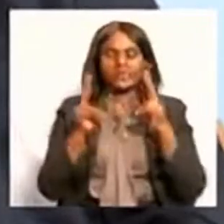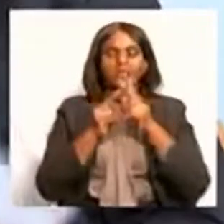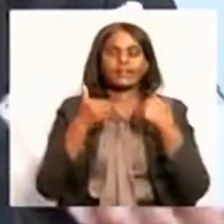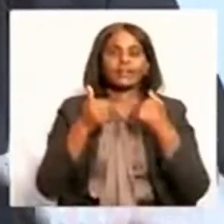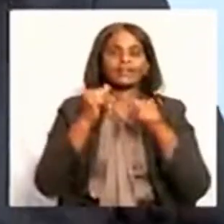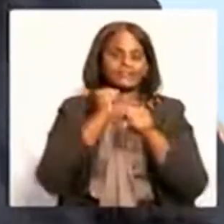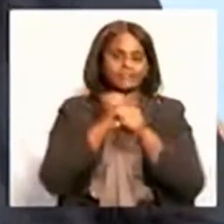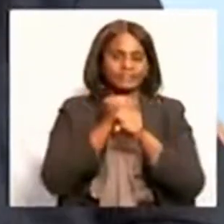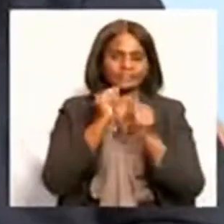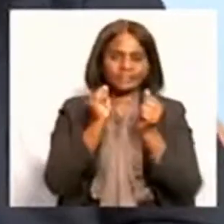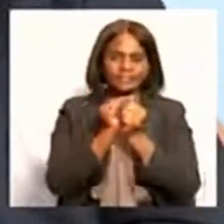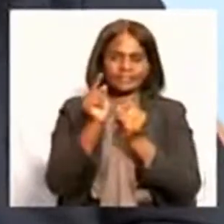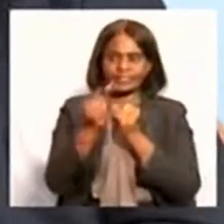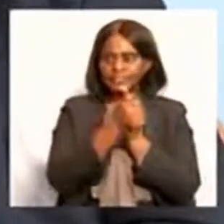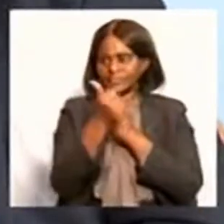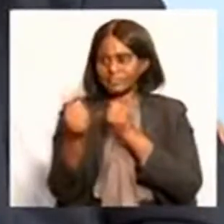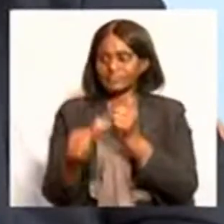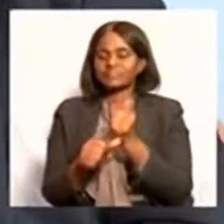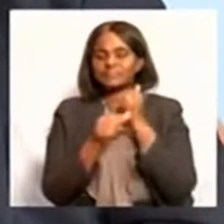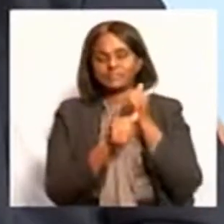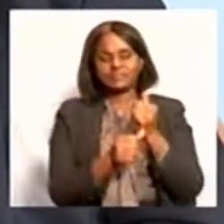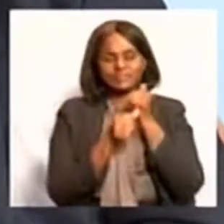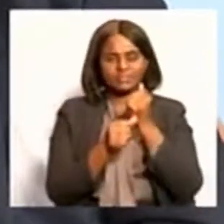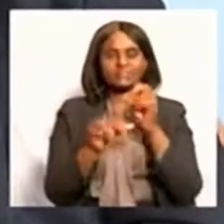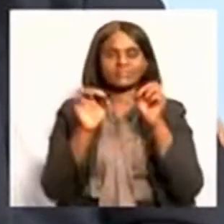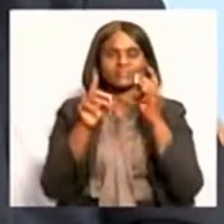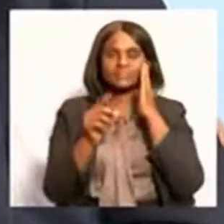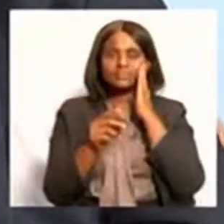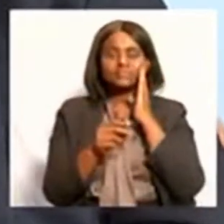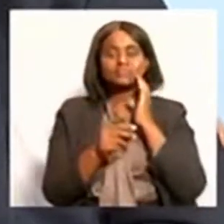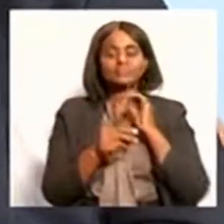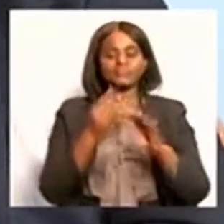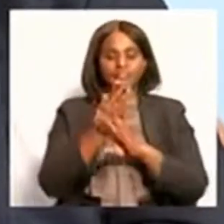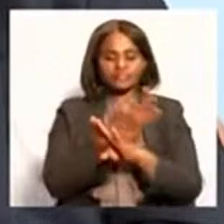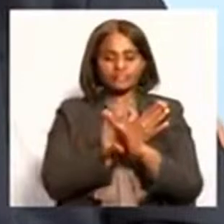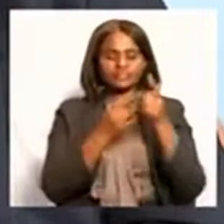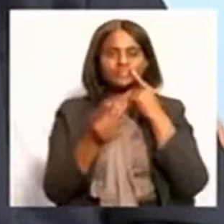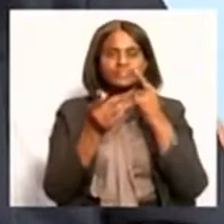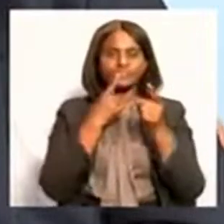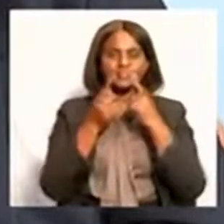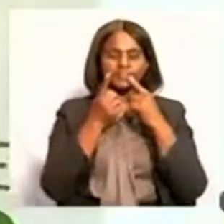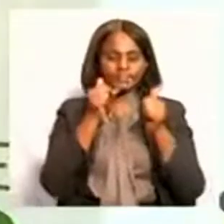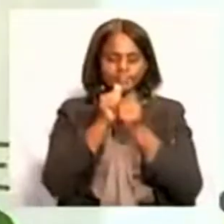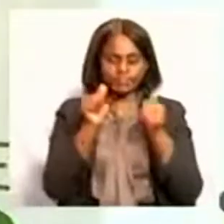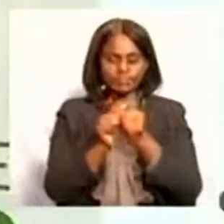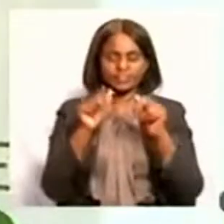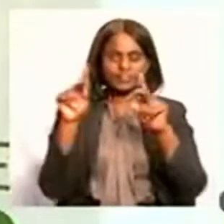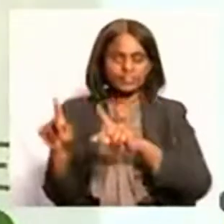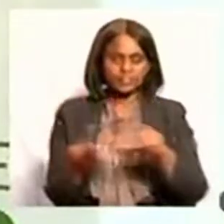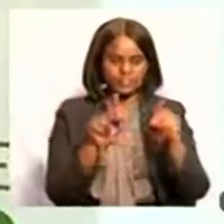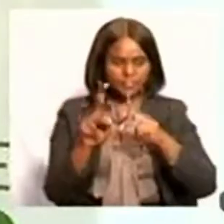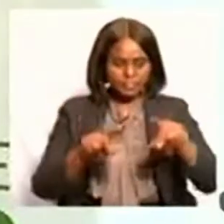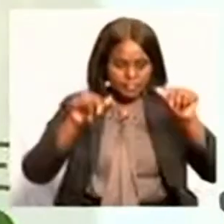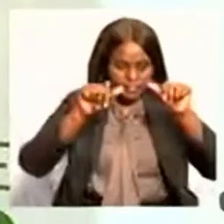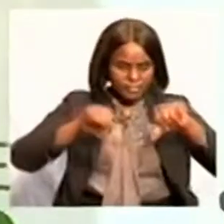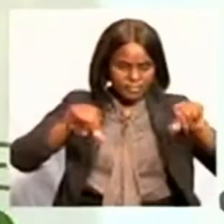relationship with these other law enforcement agencies. All right. Yeah. Earlier when we were talking about performance audit, which is one of the